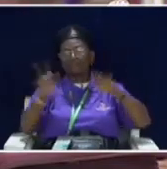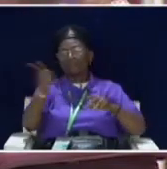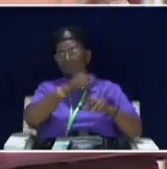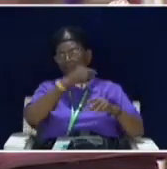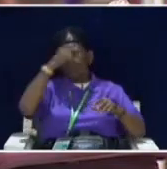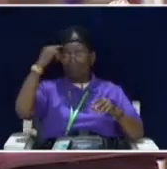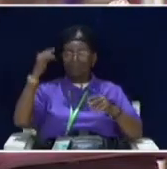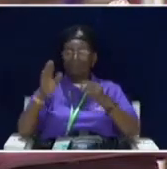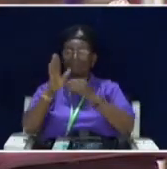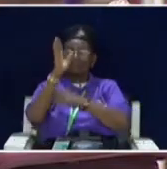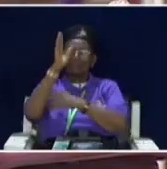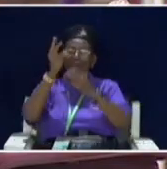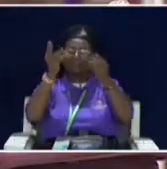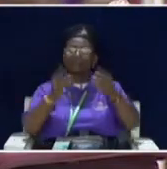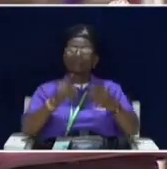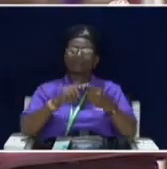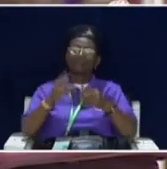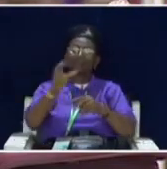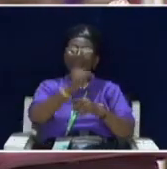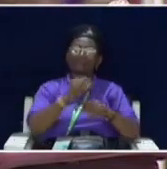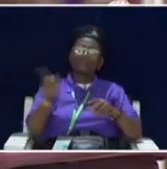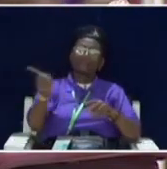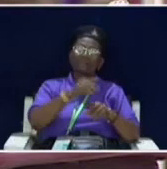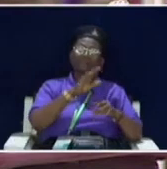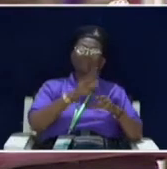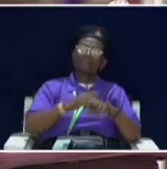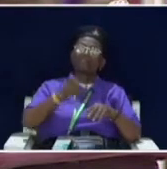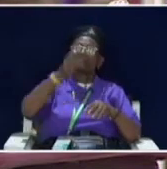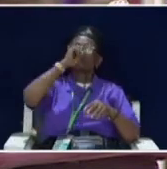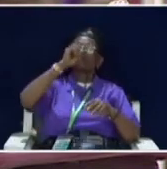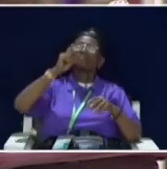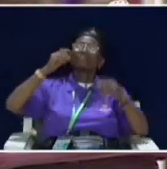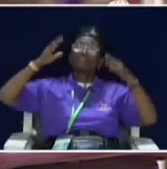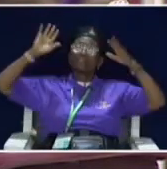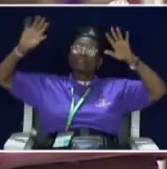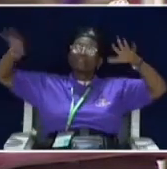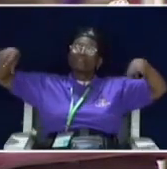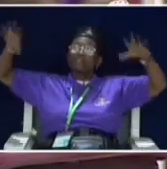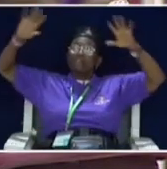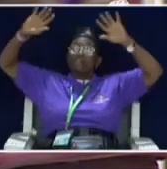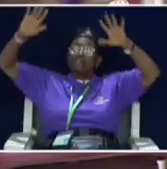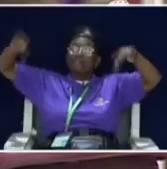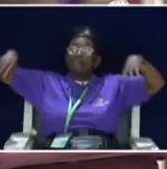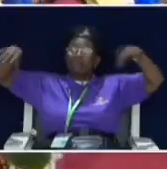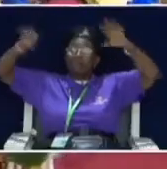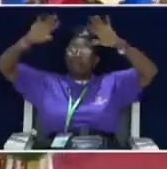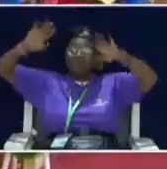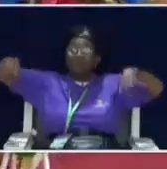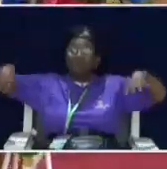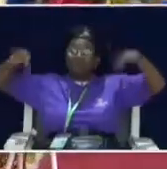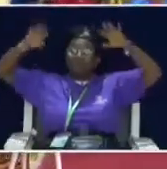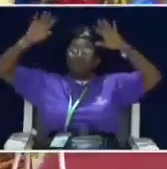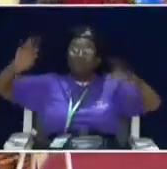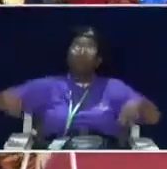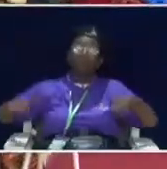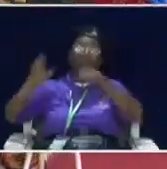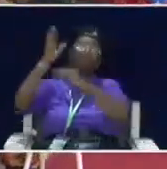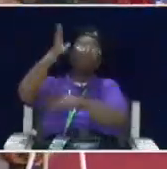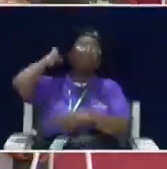wants to take you on eagle's wings, God will deal with them violently